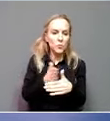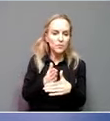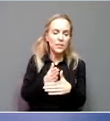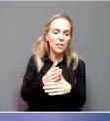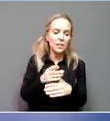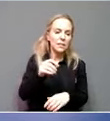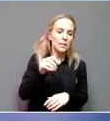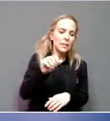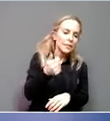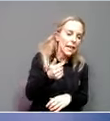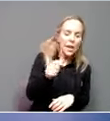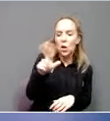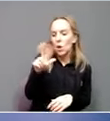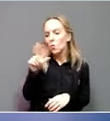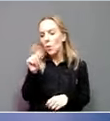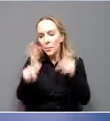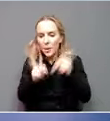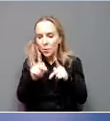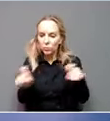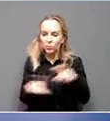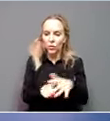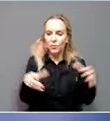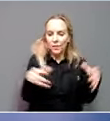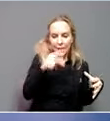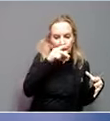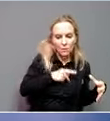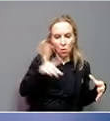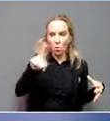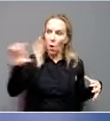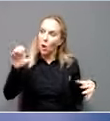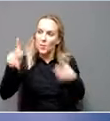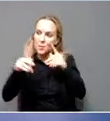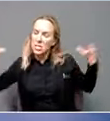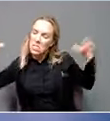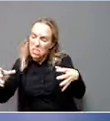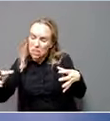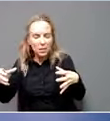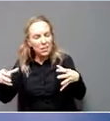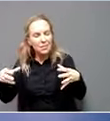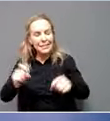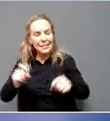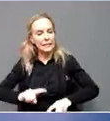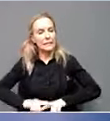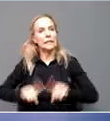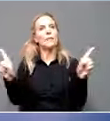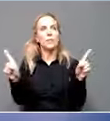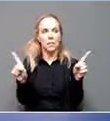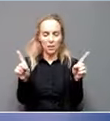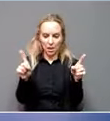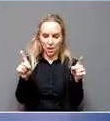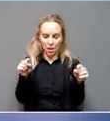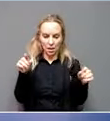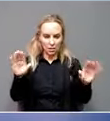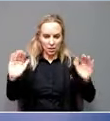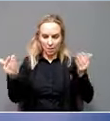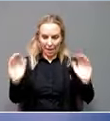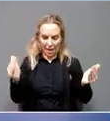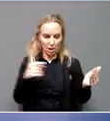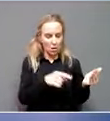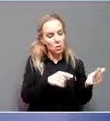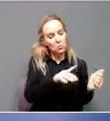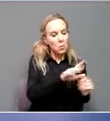and if you have 100. There is a big difference in numbers of how many people indoors closely together